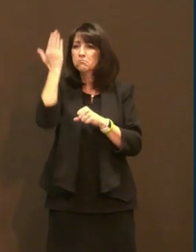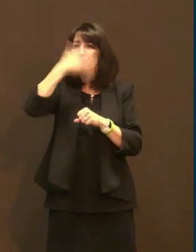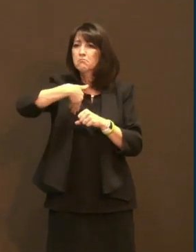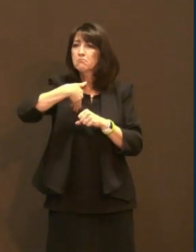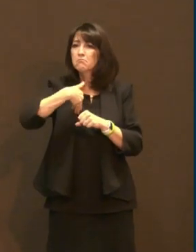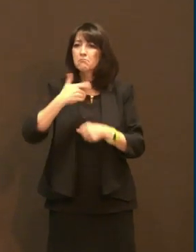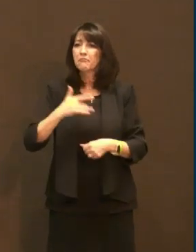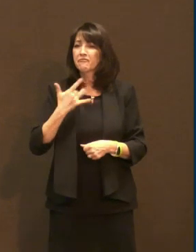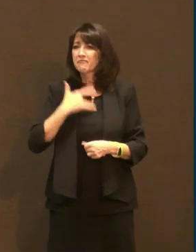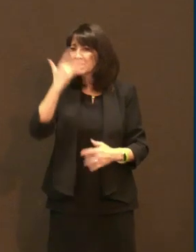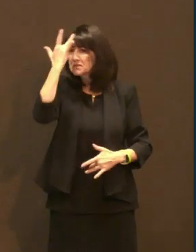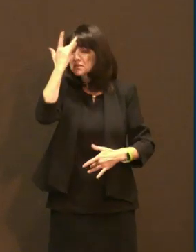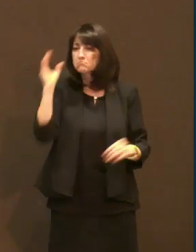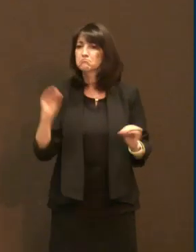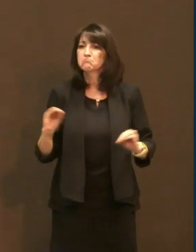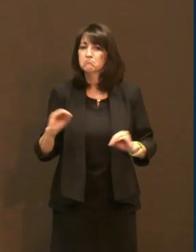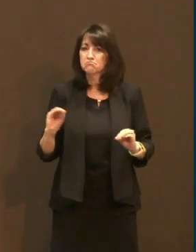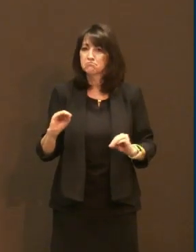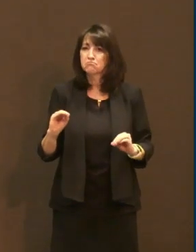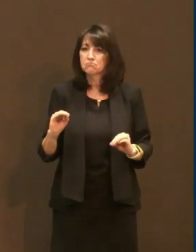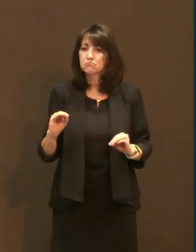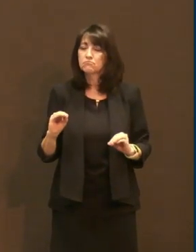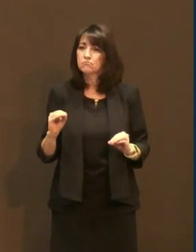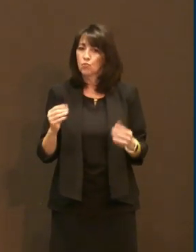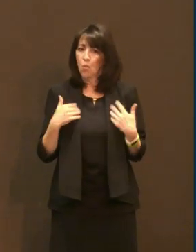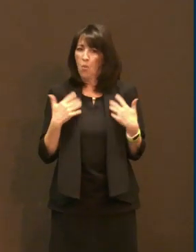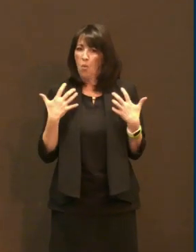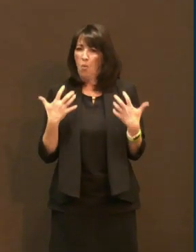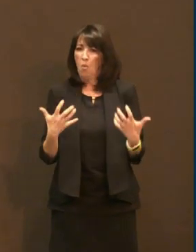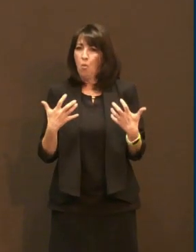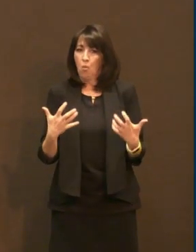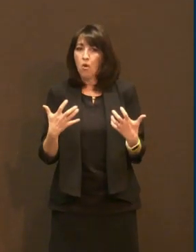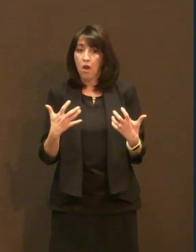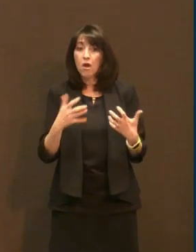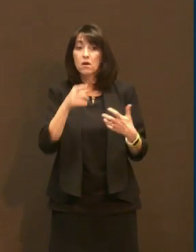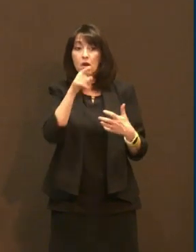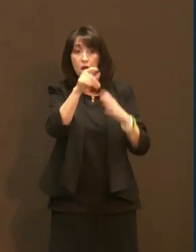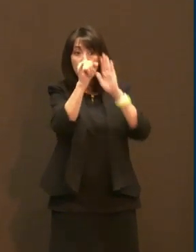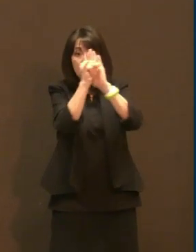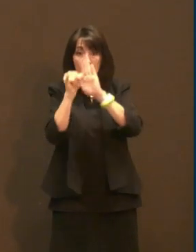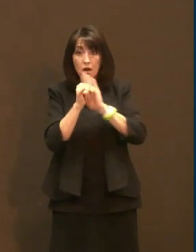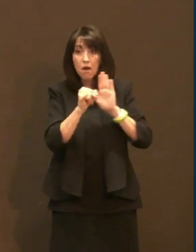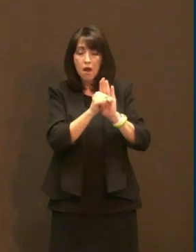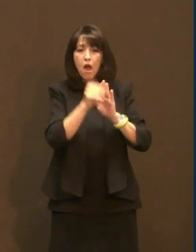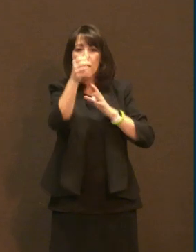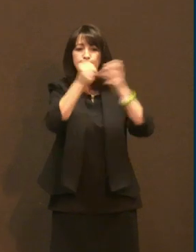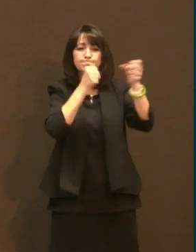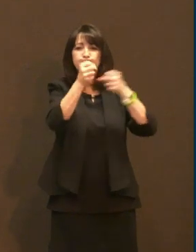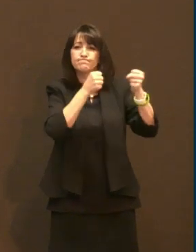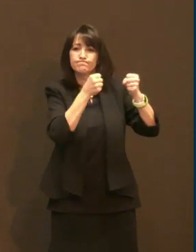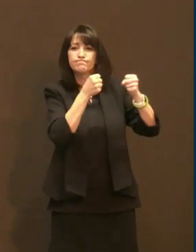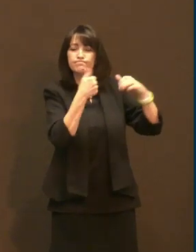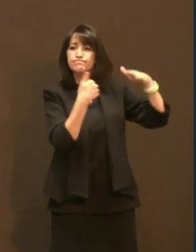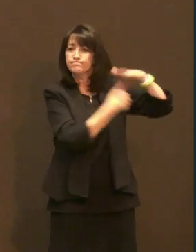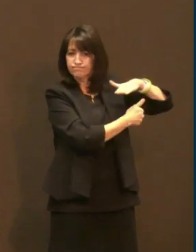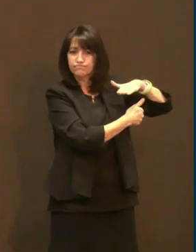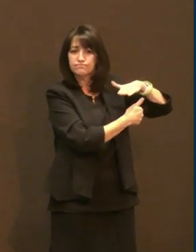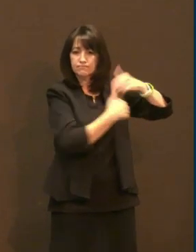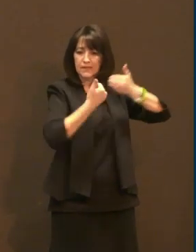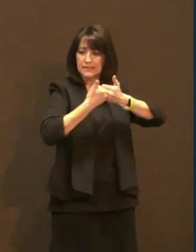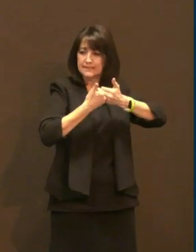staffing training, and really isolating individual staff and residents to help better